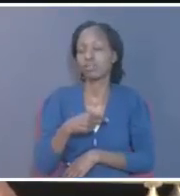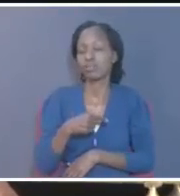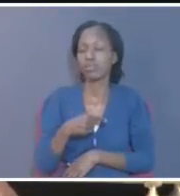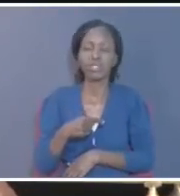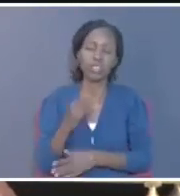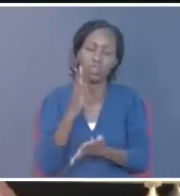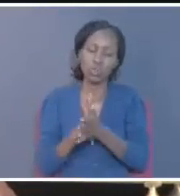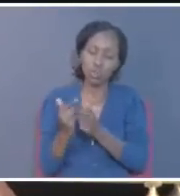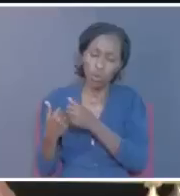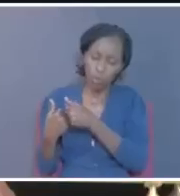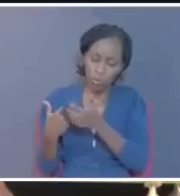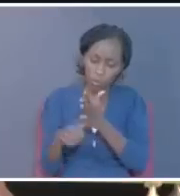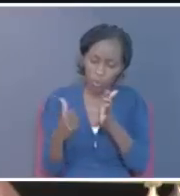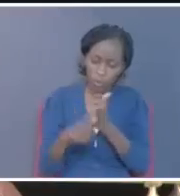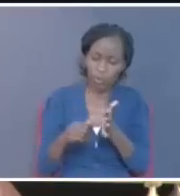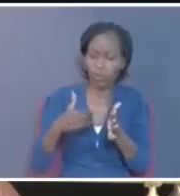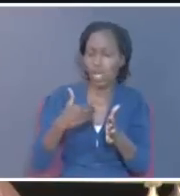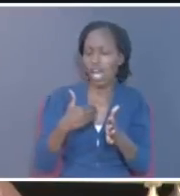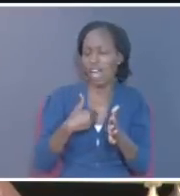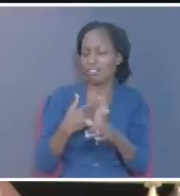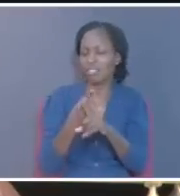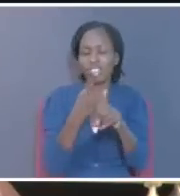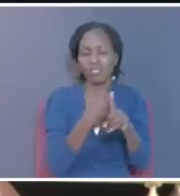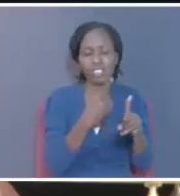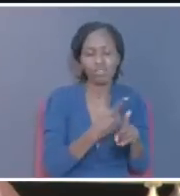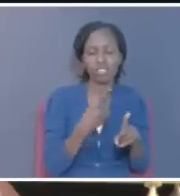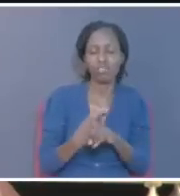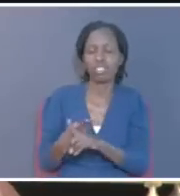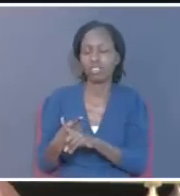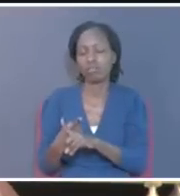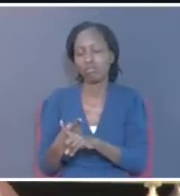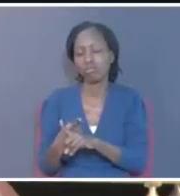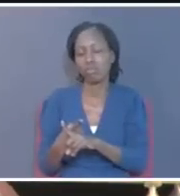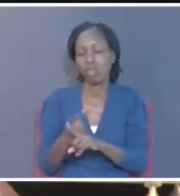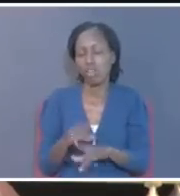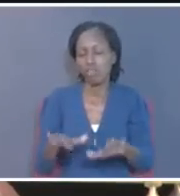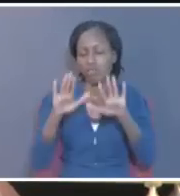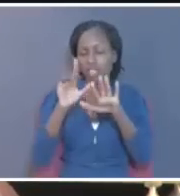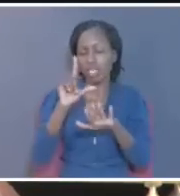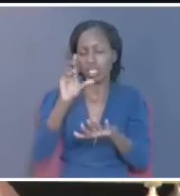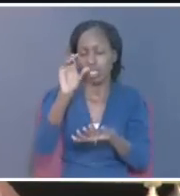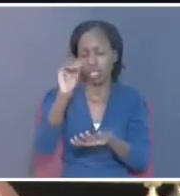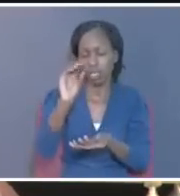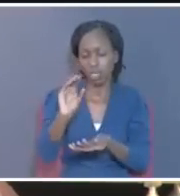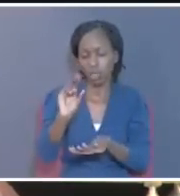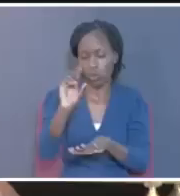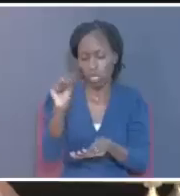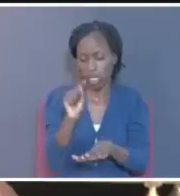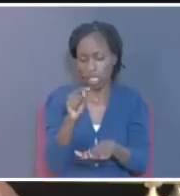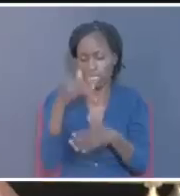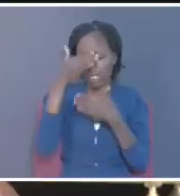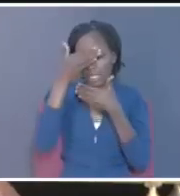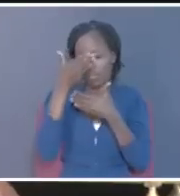of challenges, Lord, pestilences, locust invasions, flooding, droughts, even terrorism,